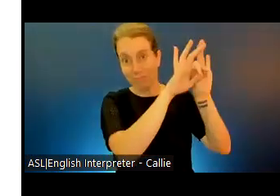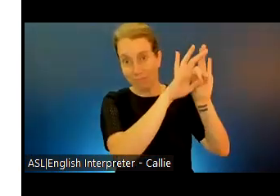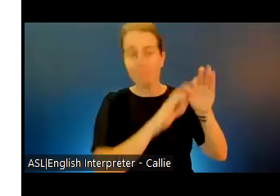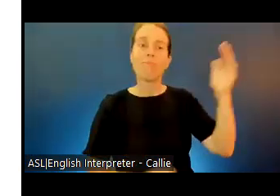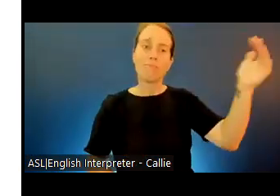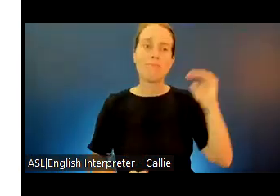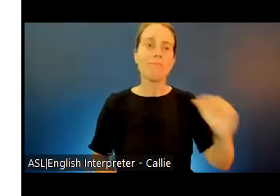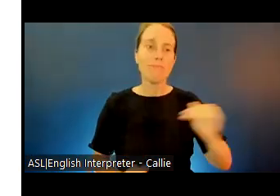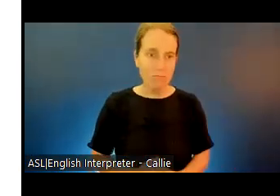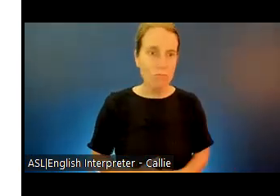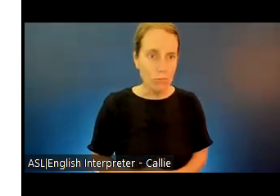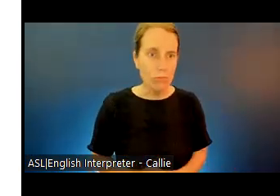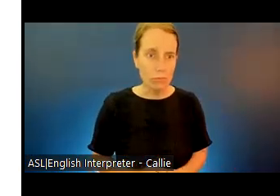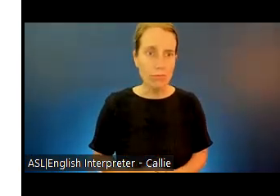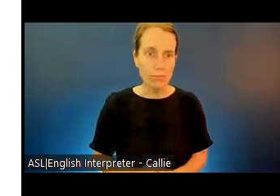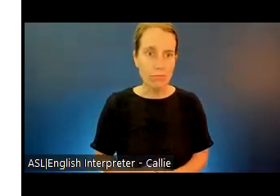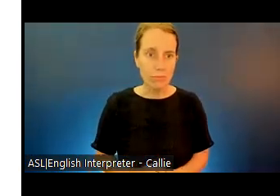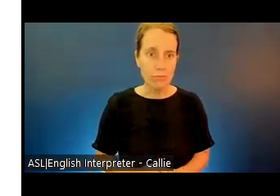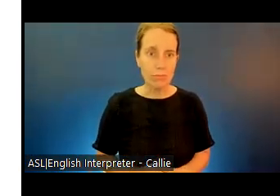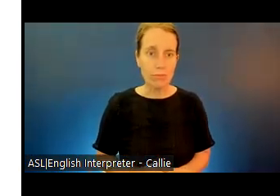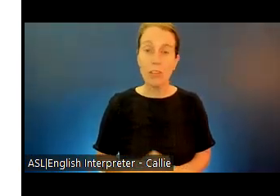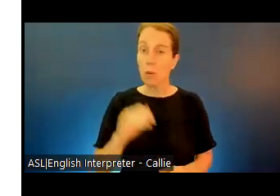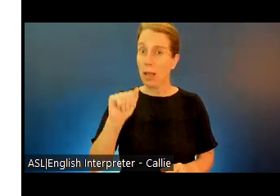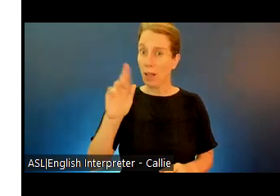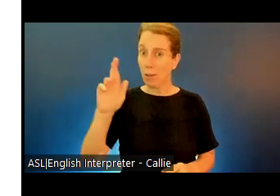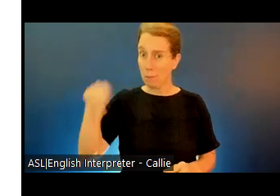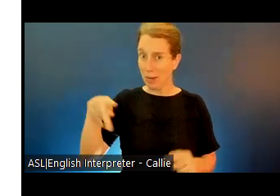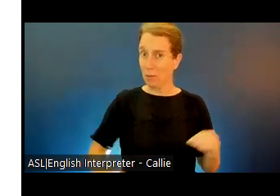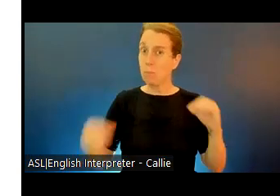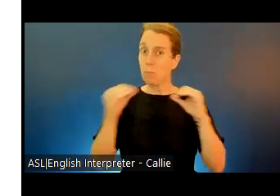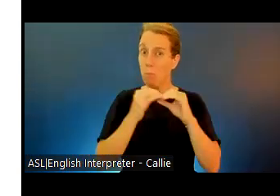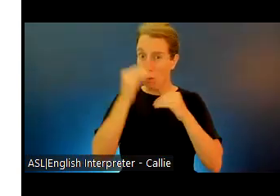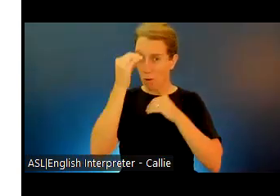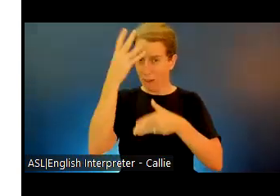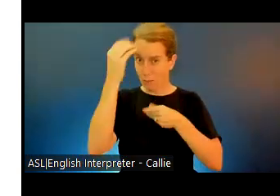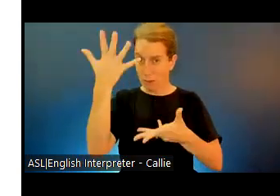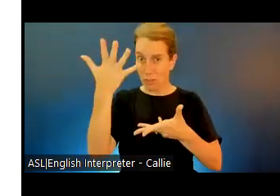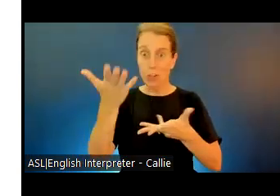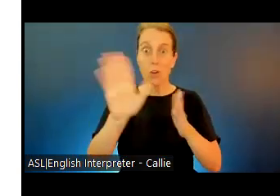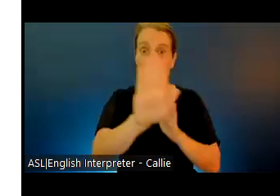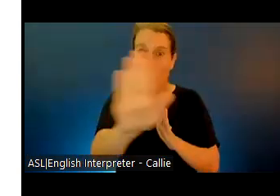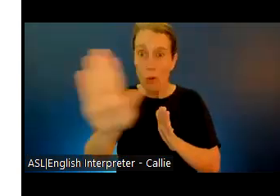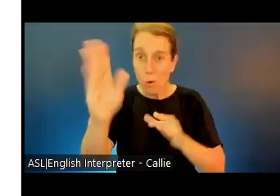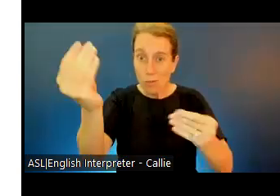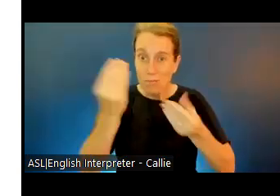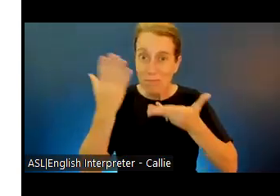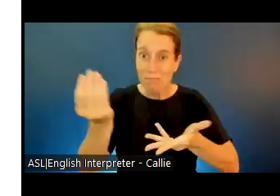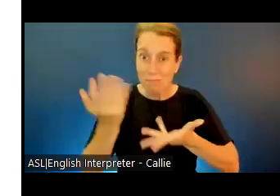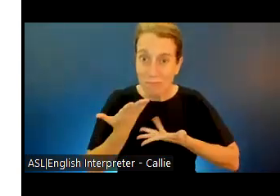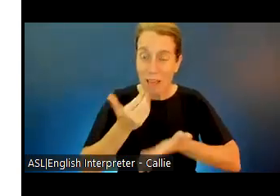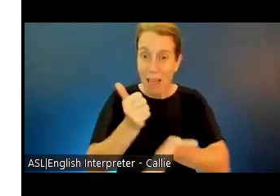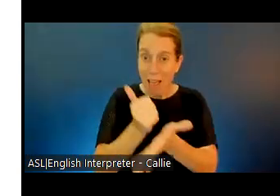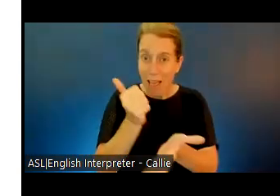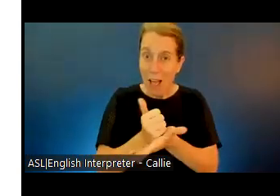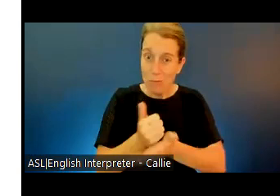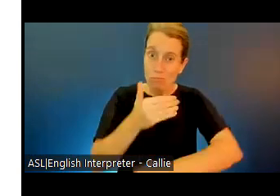So where can you find a little bit more information that helps us improve the policies and the way that people live and go about here in